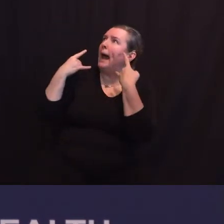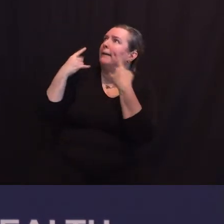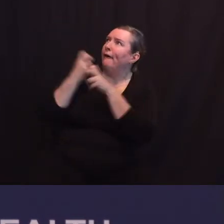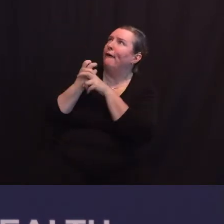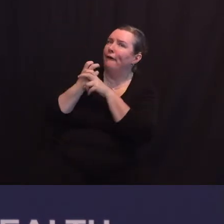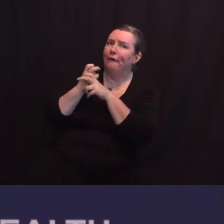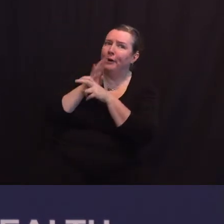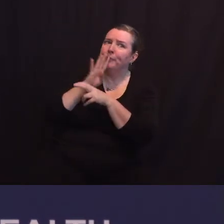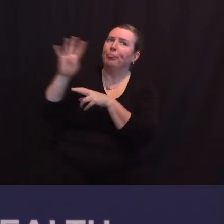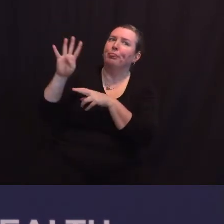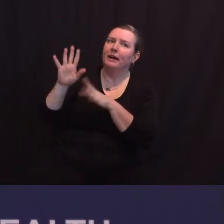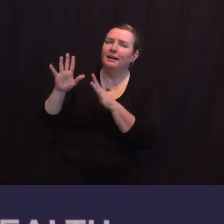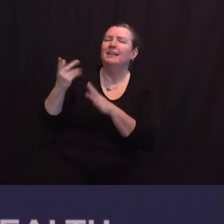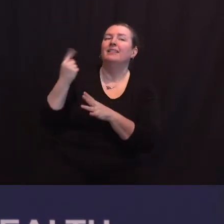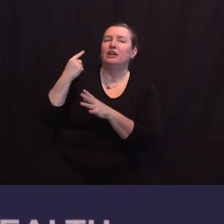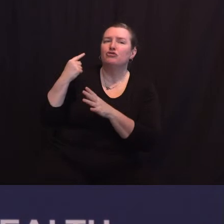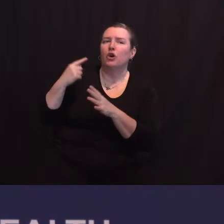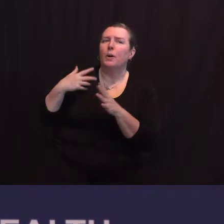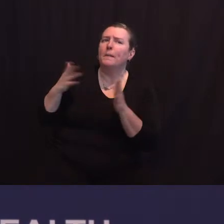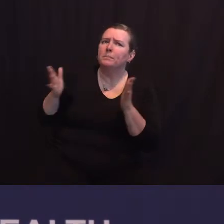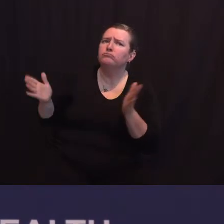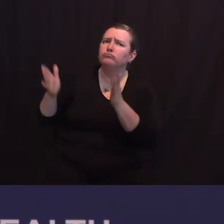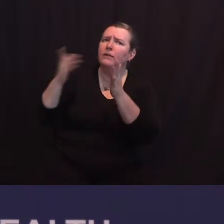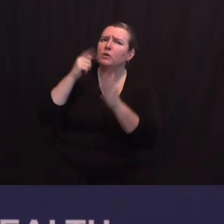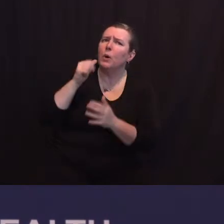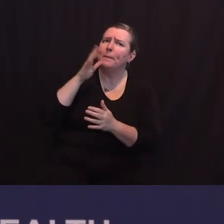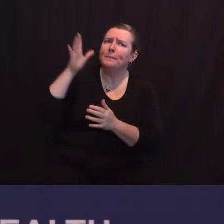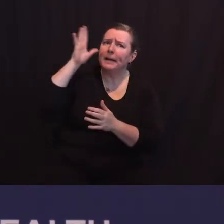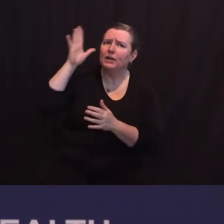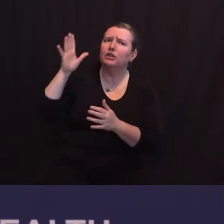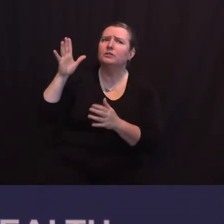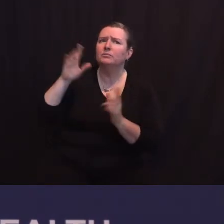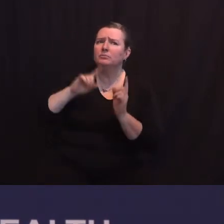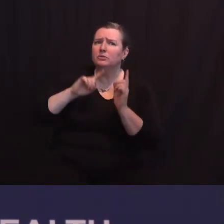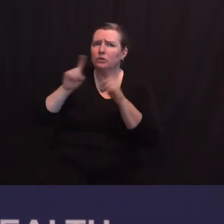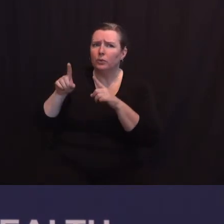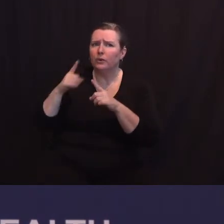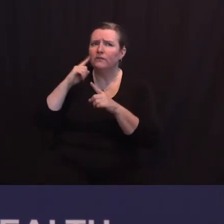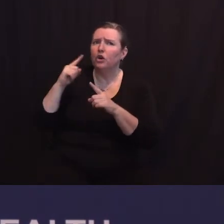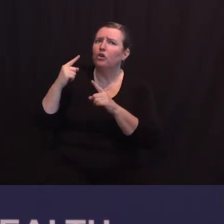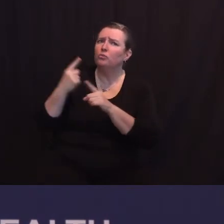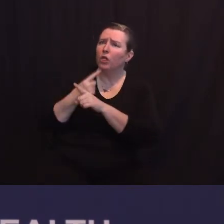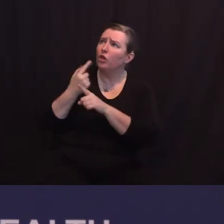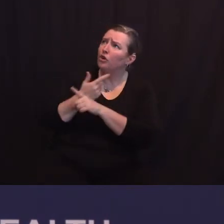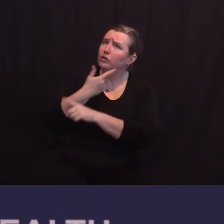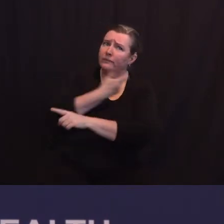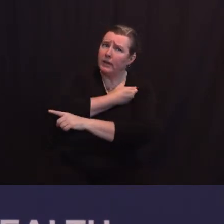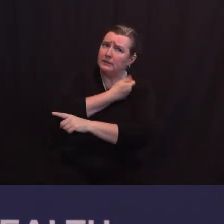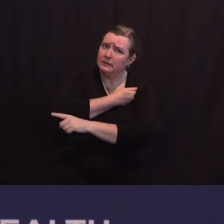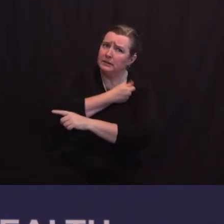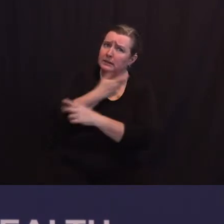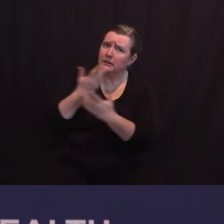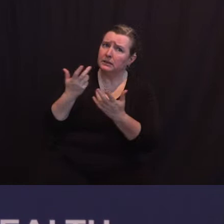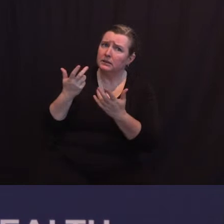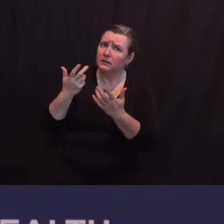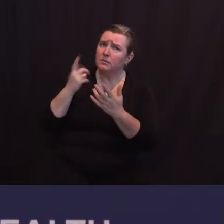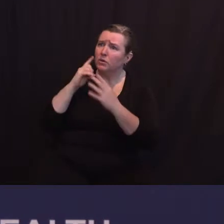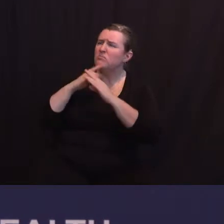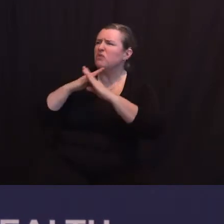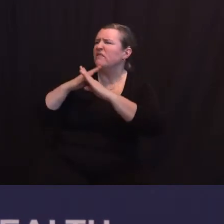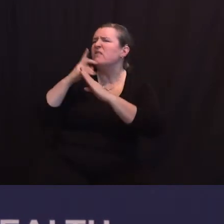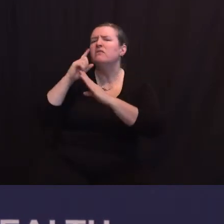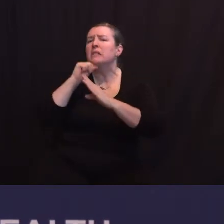big push last year to get kids their typical childhood immunizations. Those numbers dipped a bit during the height of the